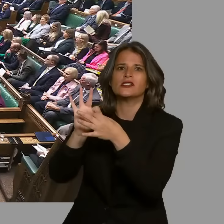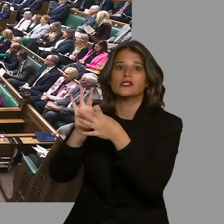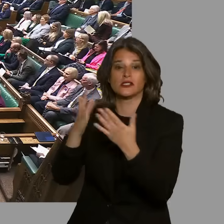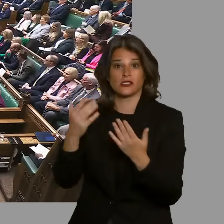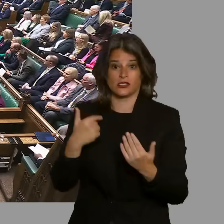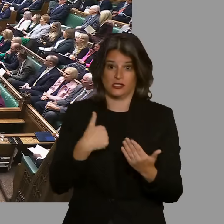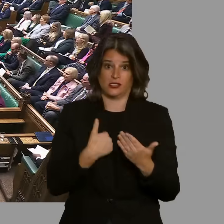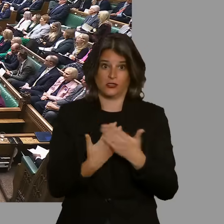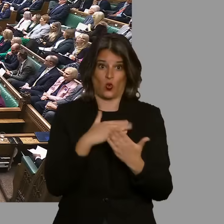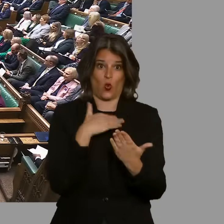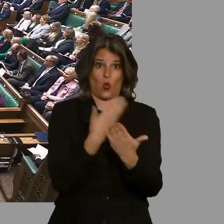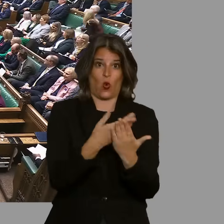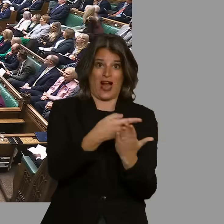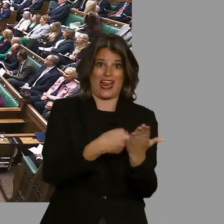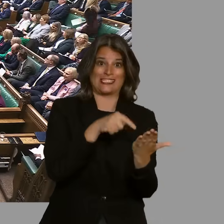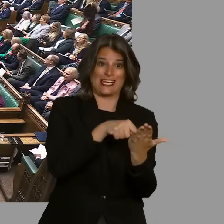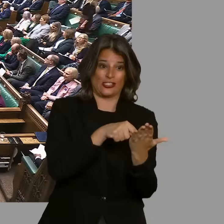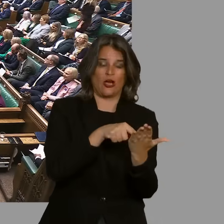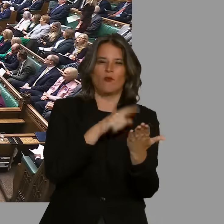it.